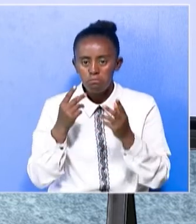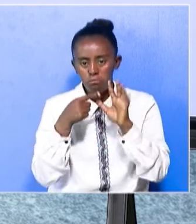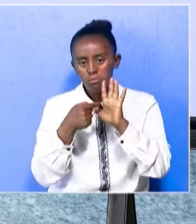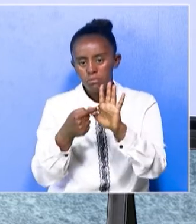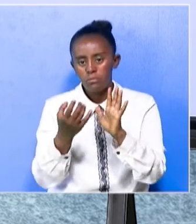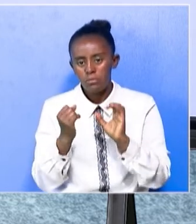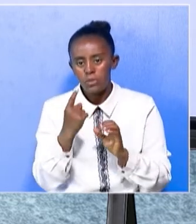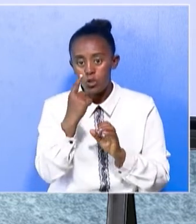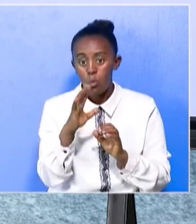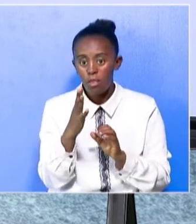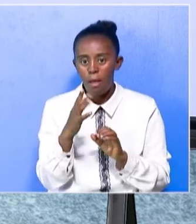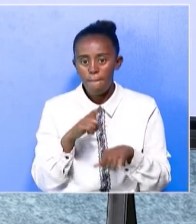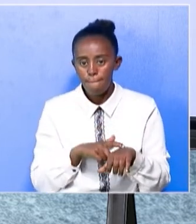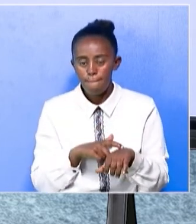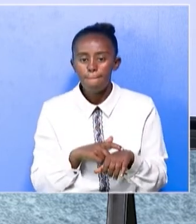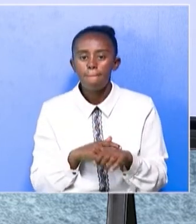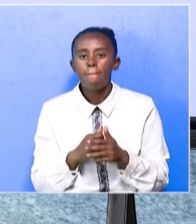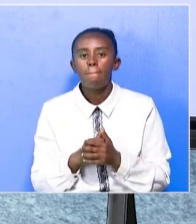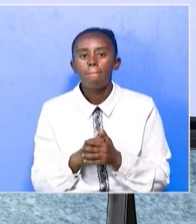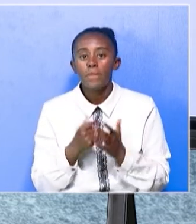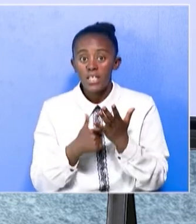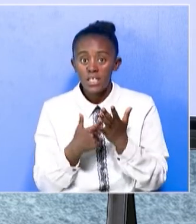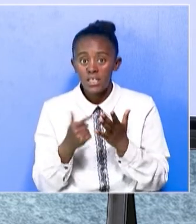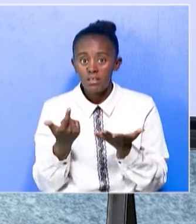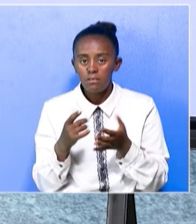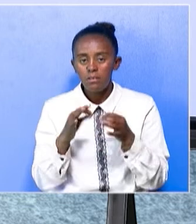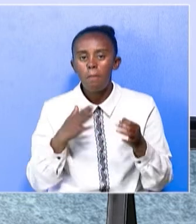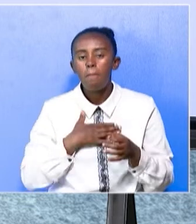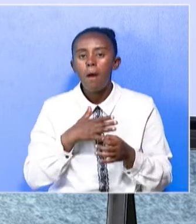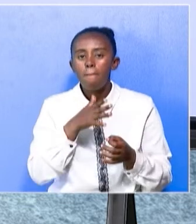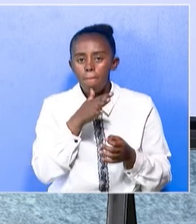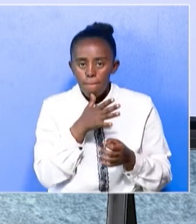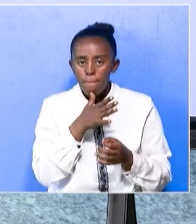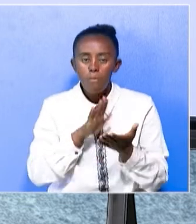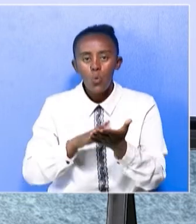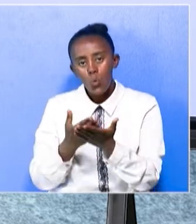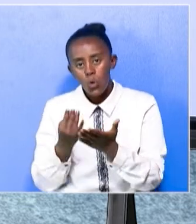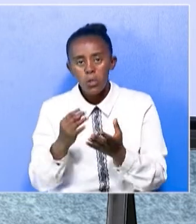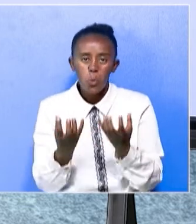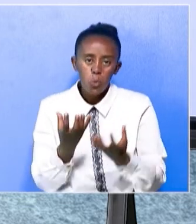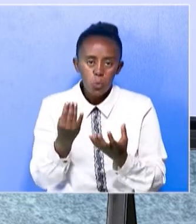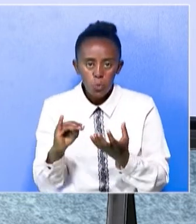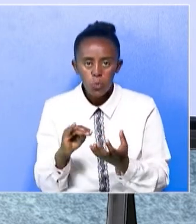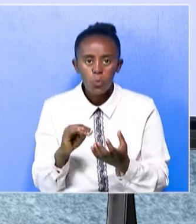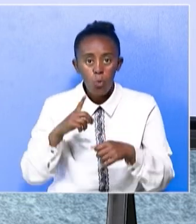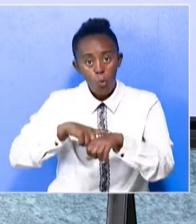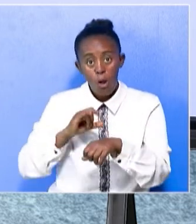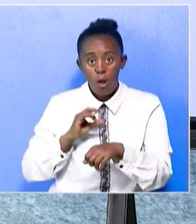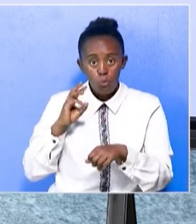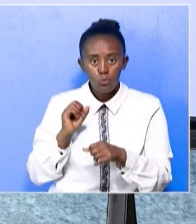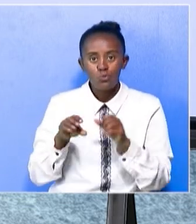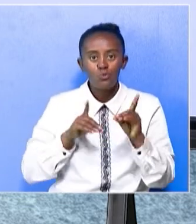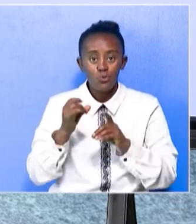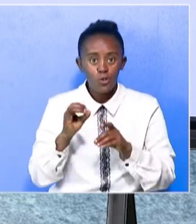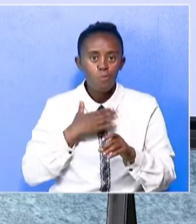is one type. When it comes to the sentence, my mother was cooking dinner while I was doing my homework. These